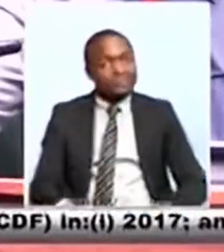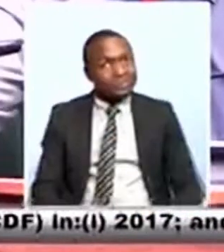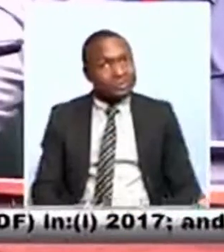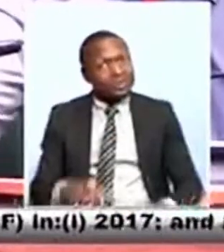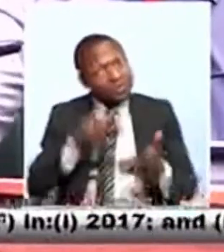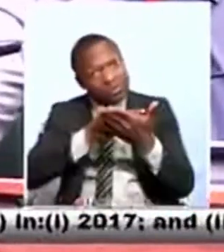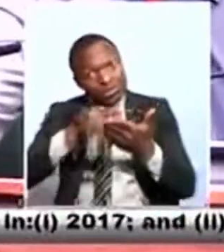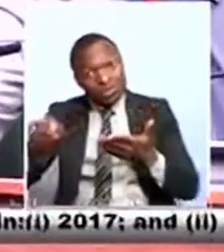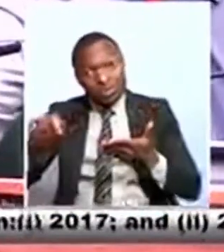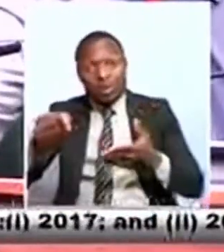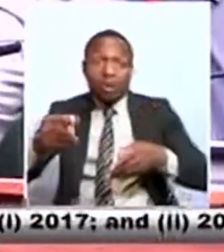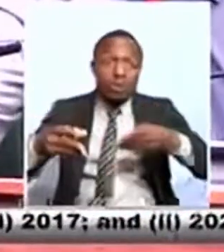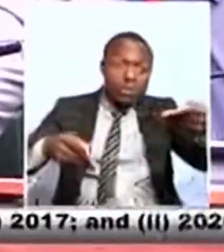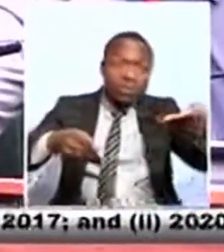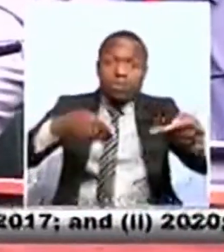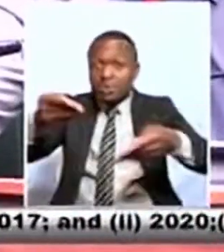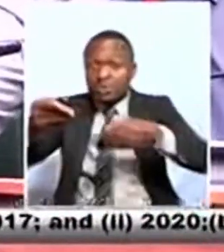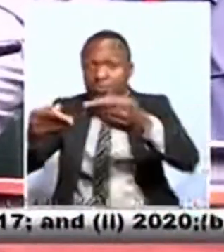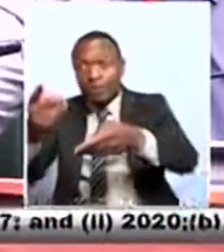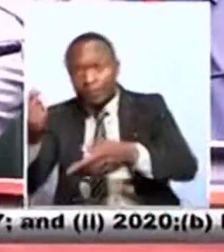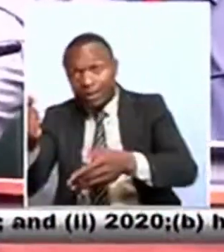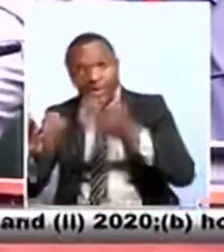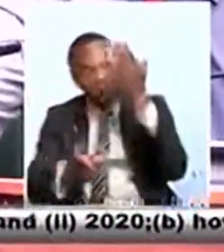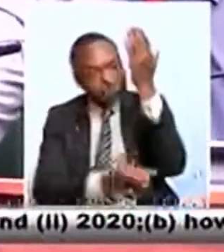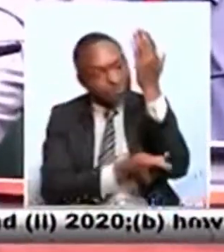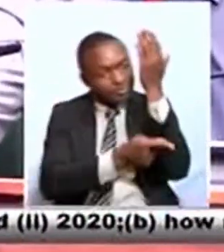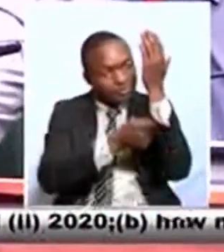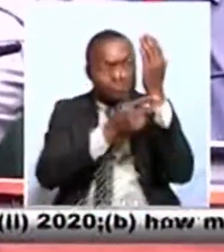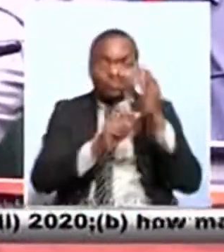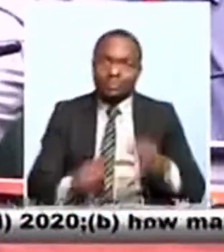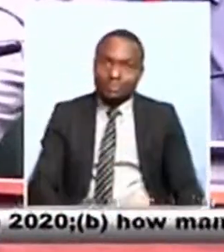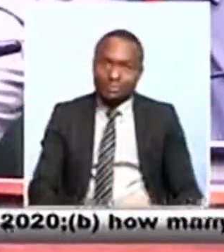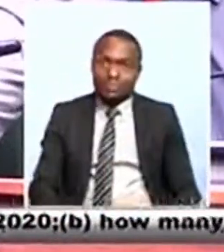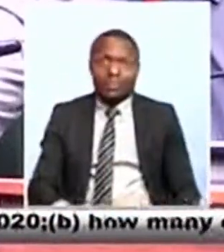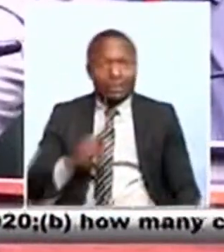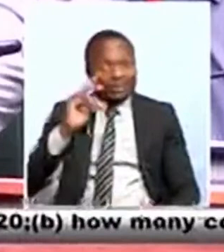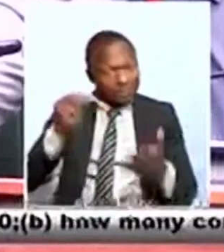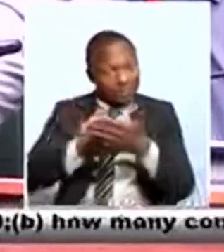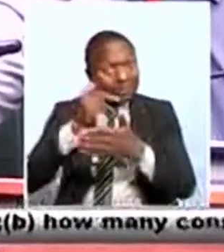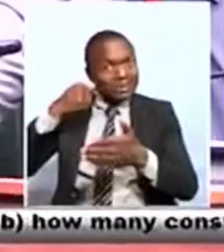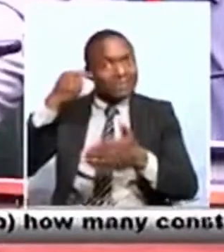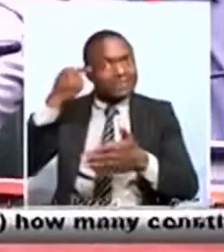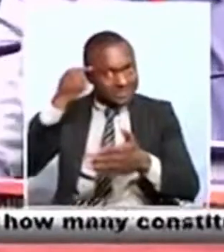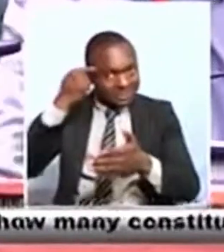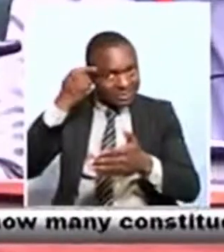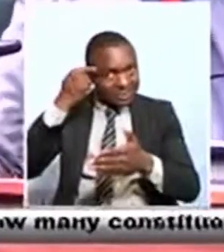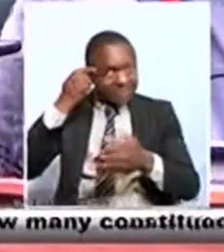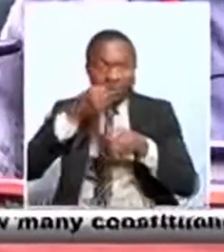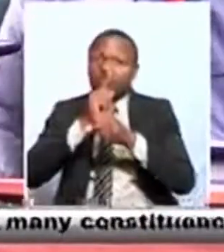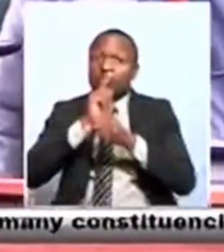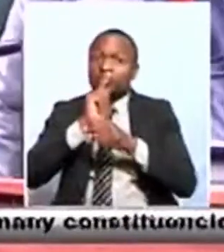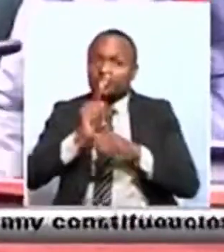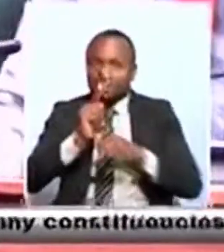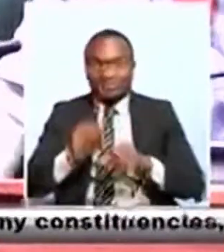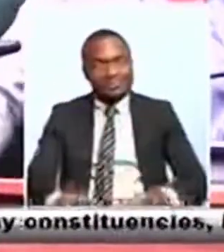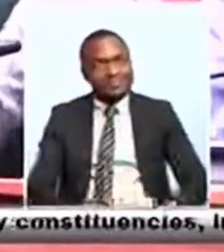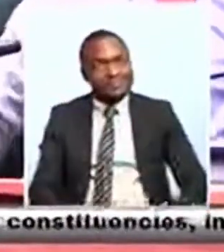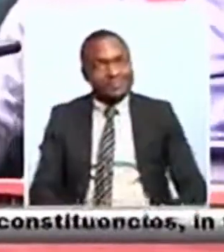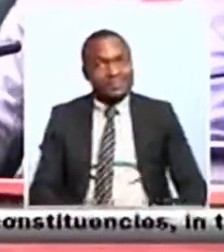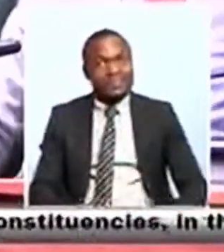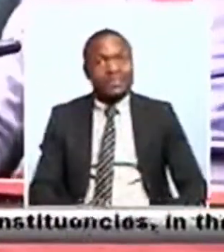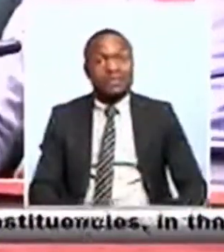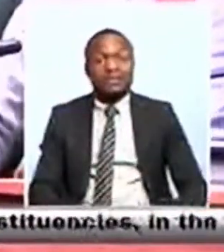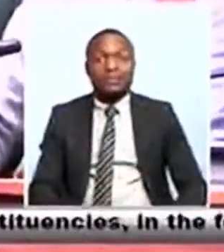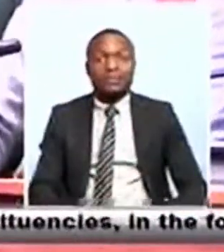fail to disburse money for development. This government, Madam Speaker, will ensure that we